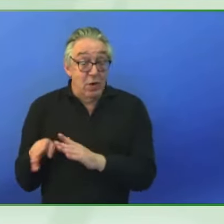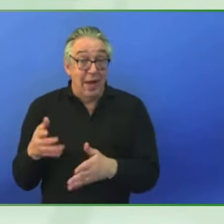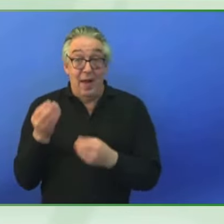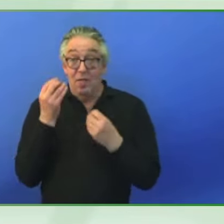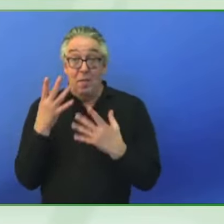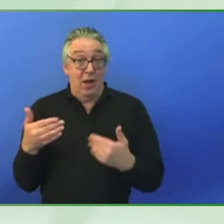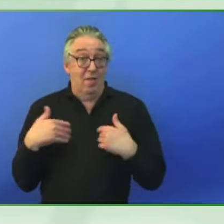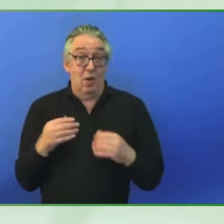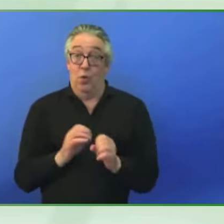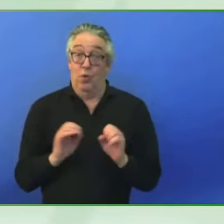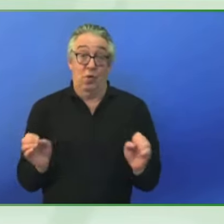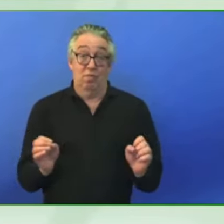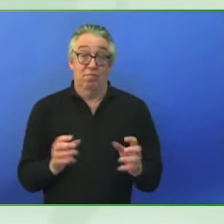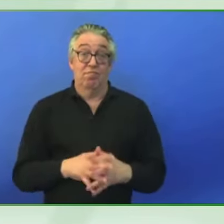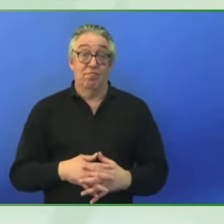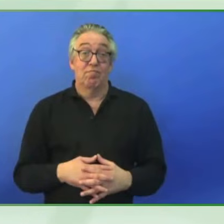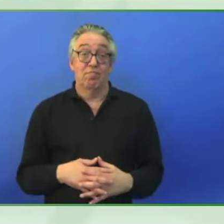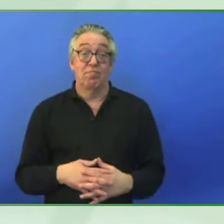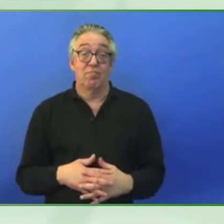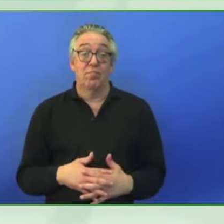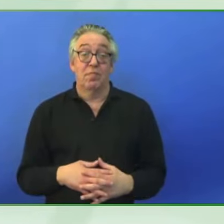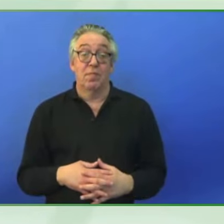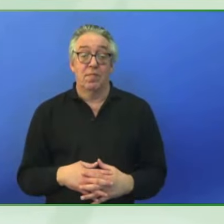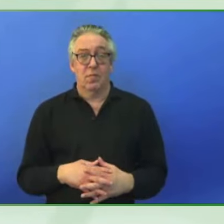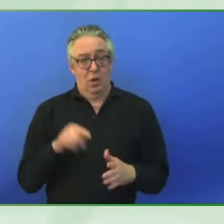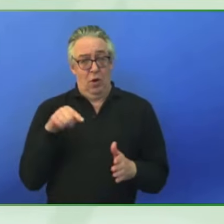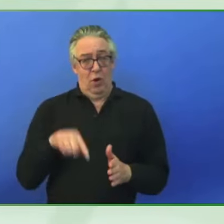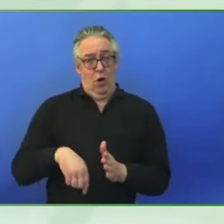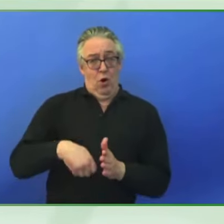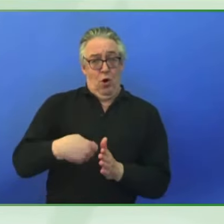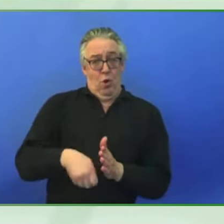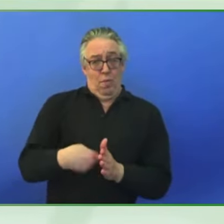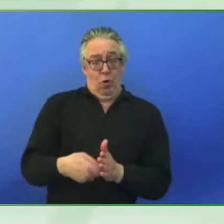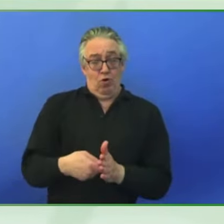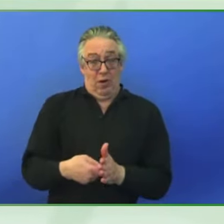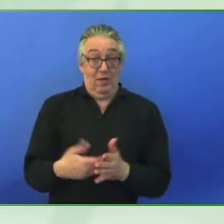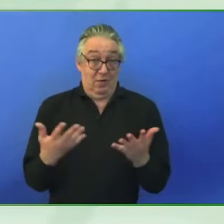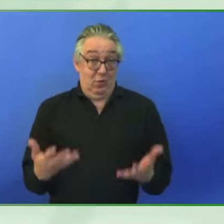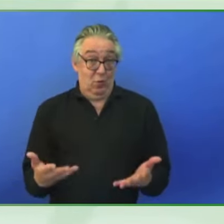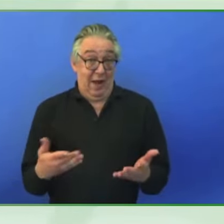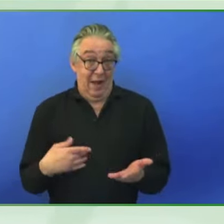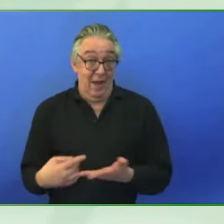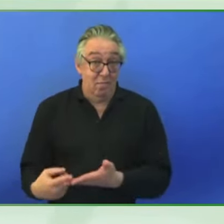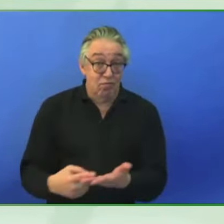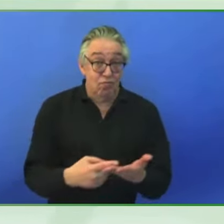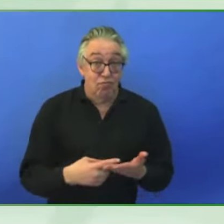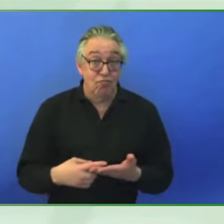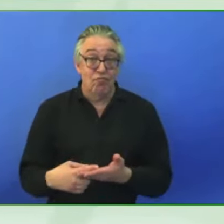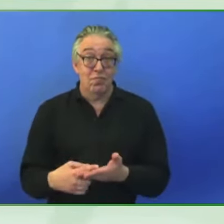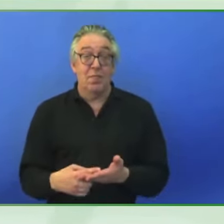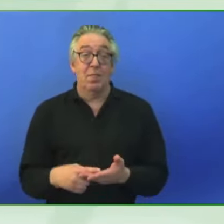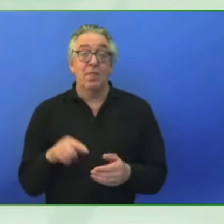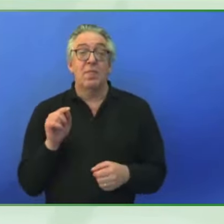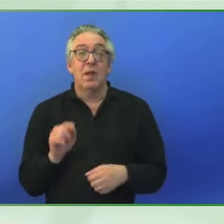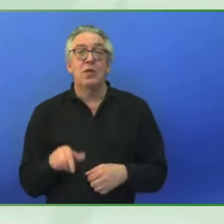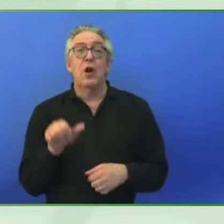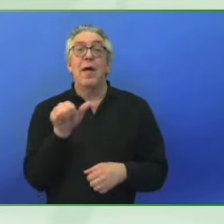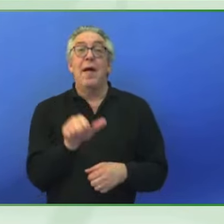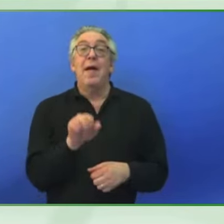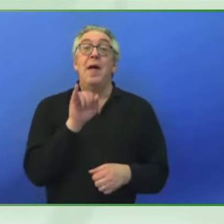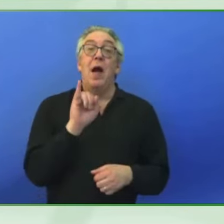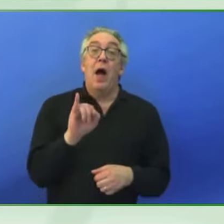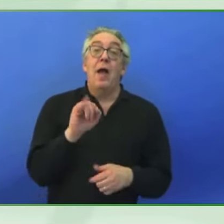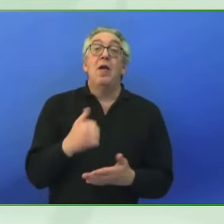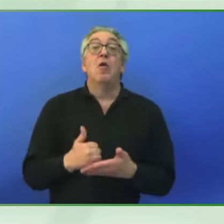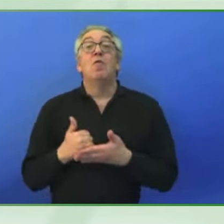particular. So this project that we'll be talking with you about today is the AI for Inclusive Mobility project, and it's